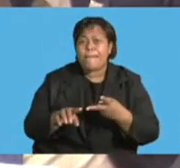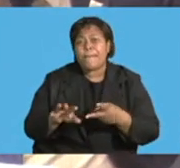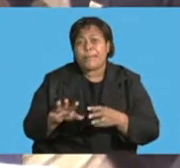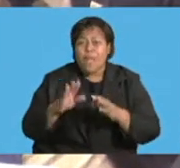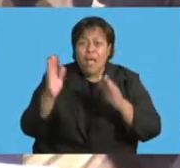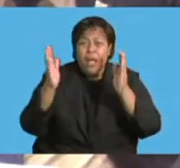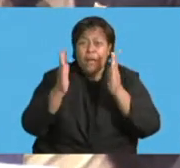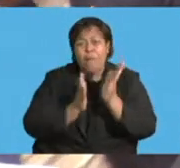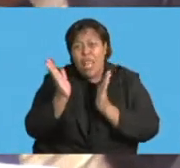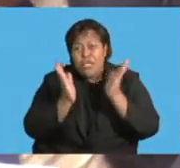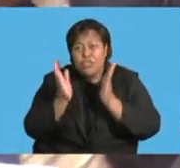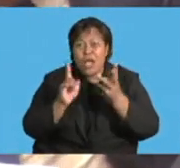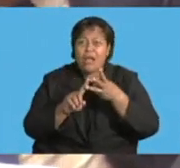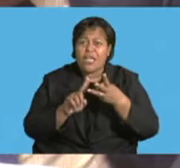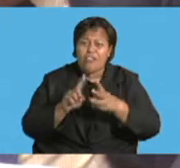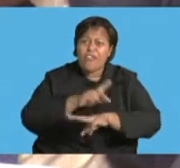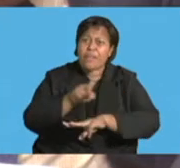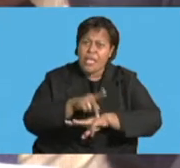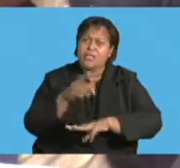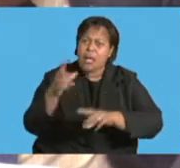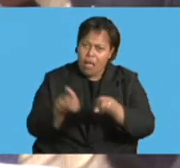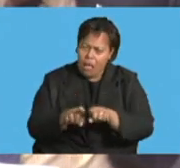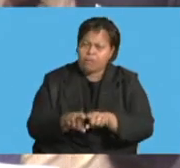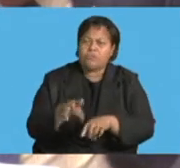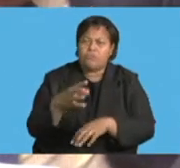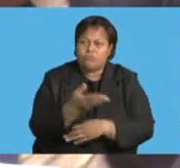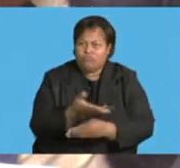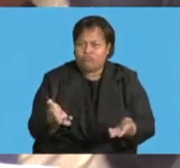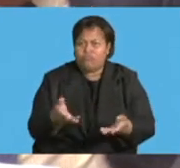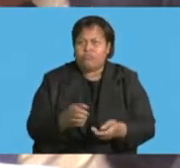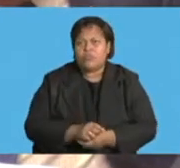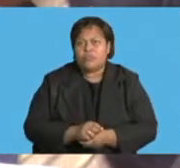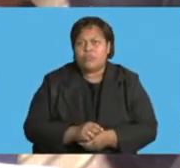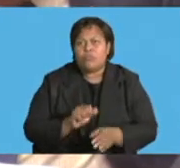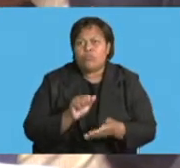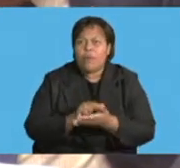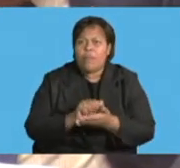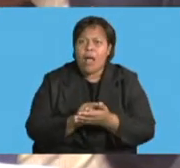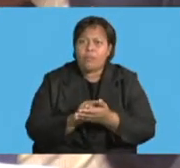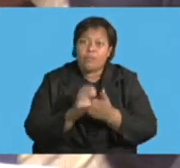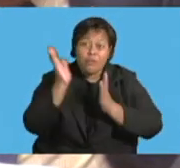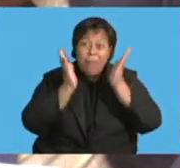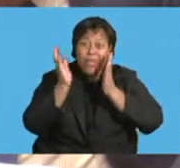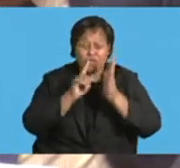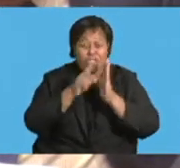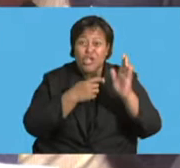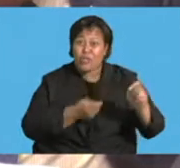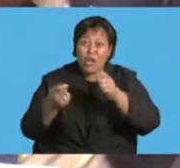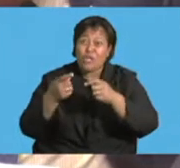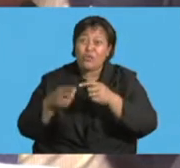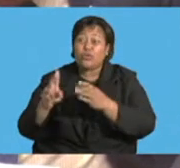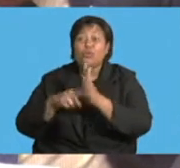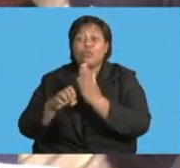cases and 9 deaths this year. Malaysia, between January to June, which is 6 months, had more